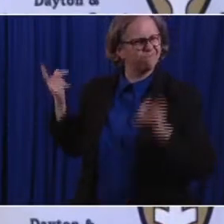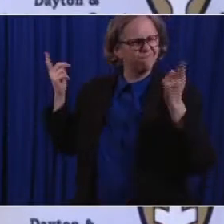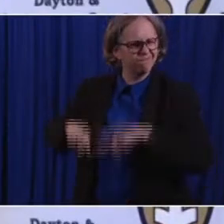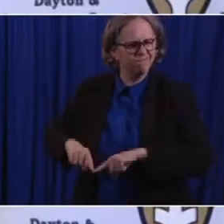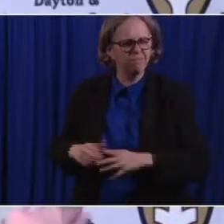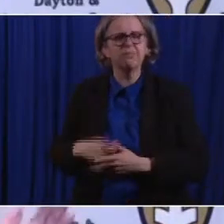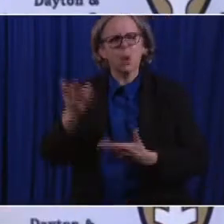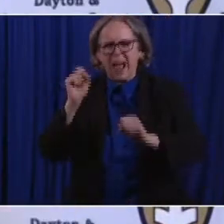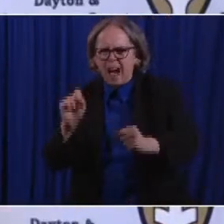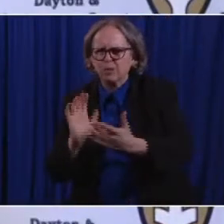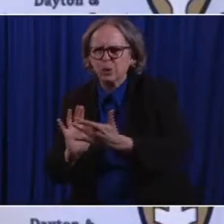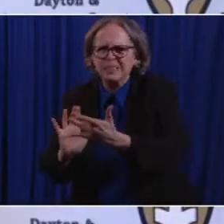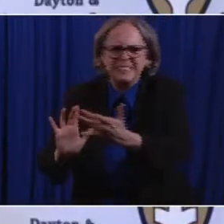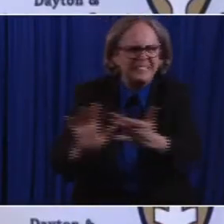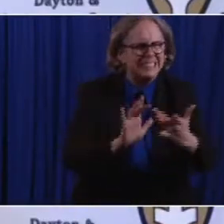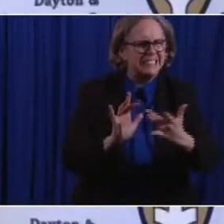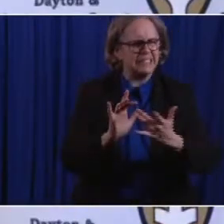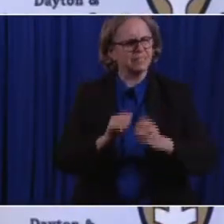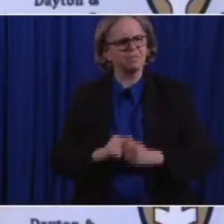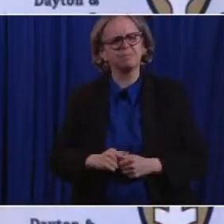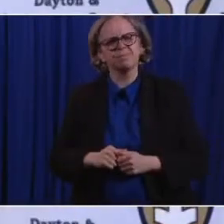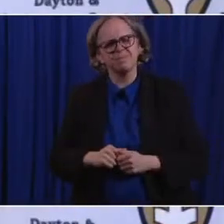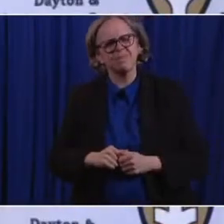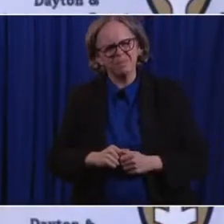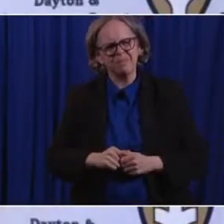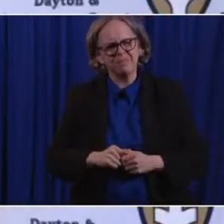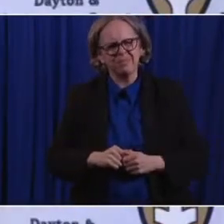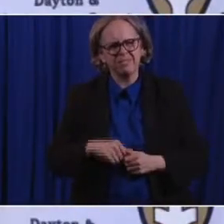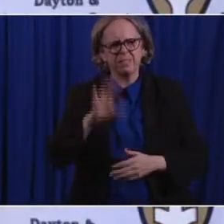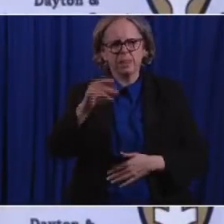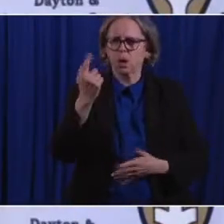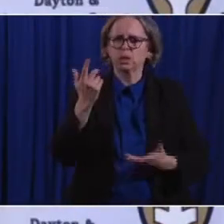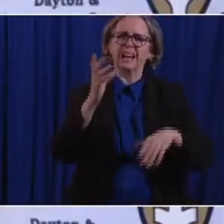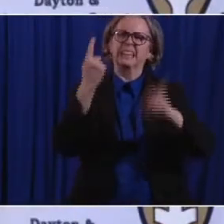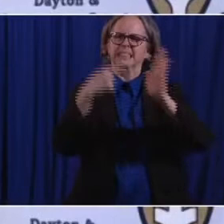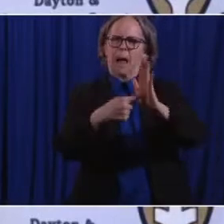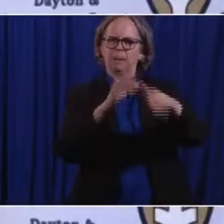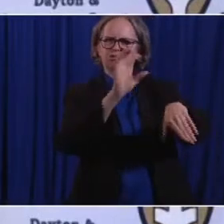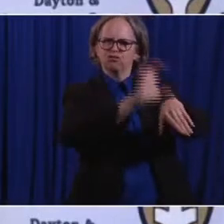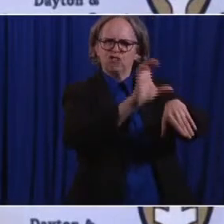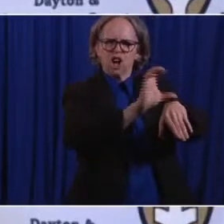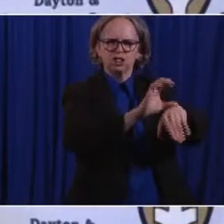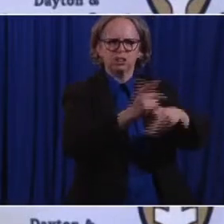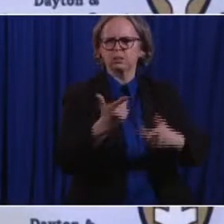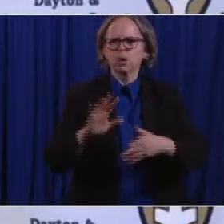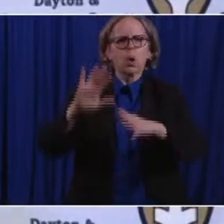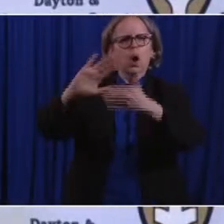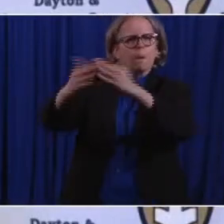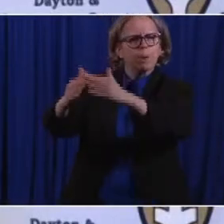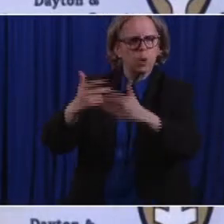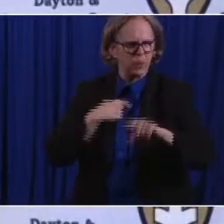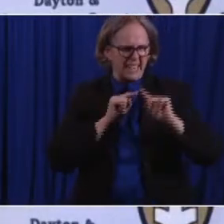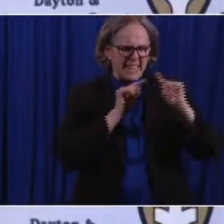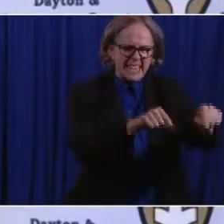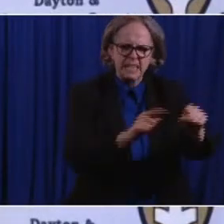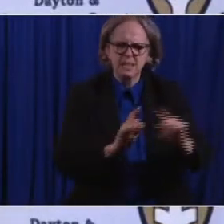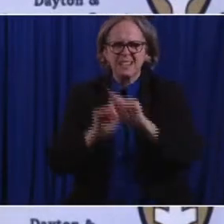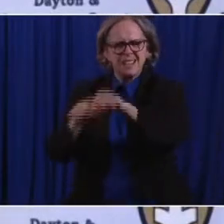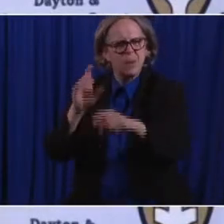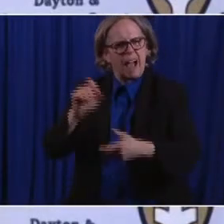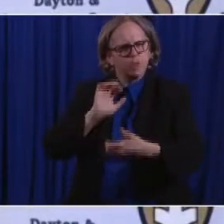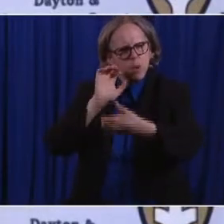to significant minority population, but they're going into churches. They're going into communities. We've set our National